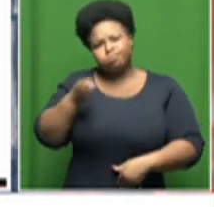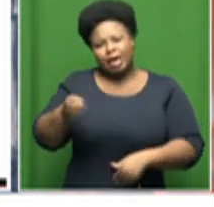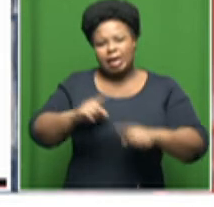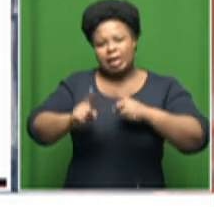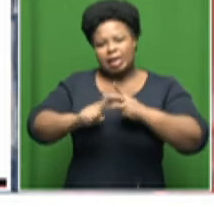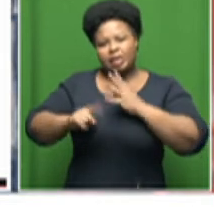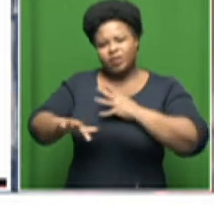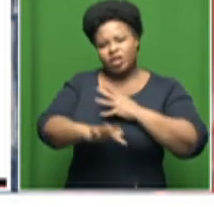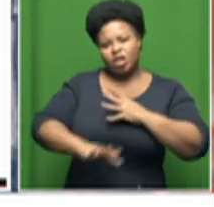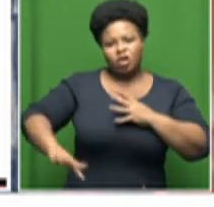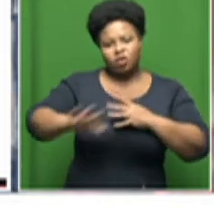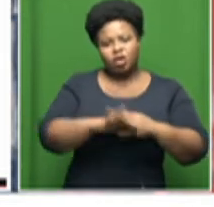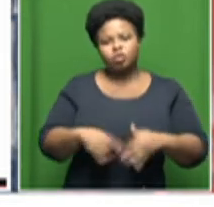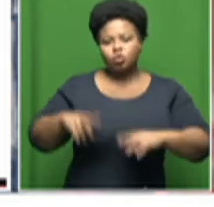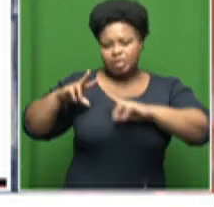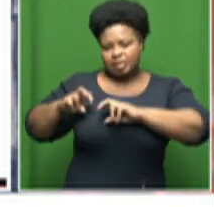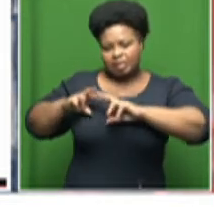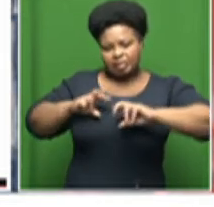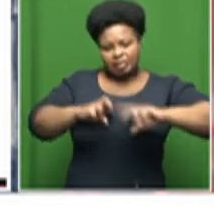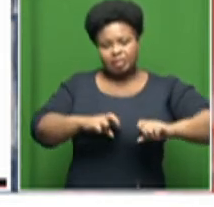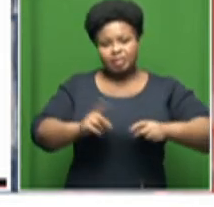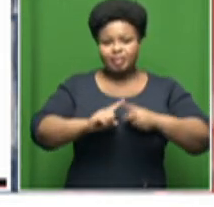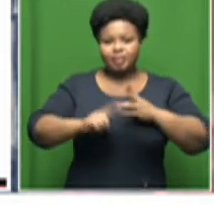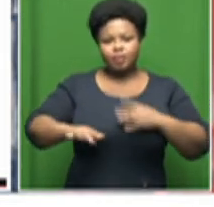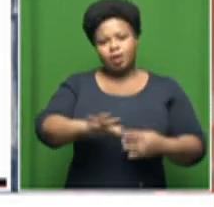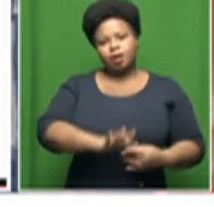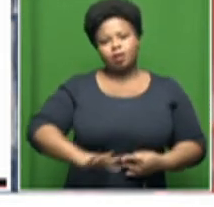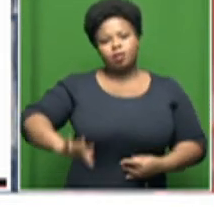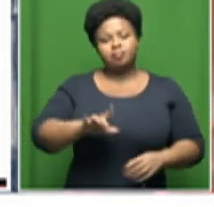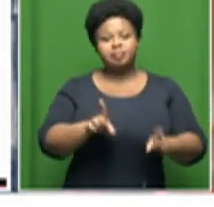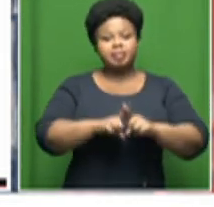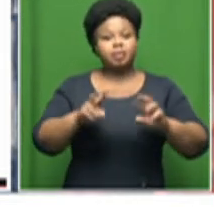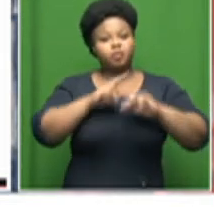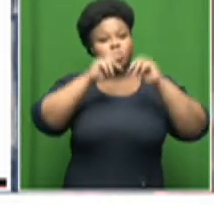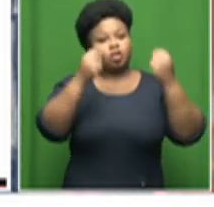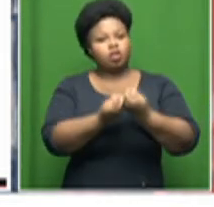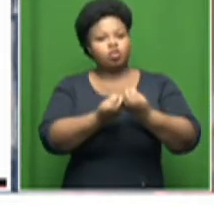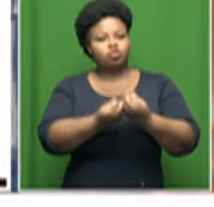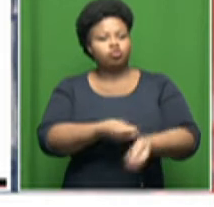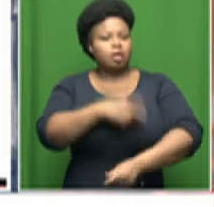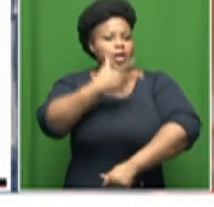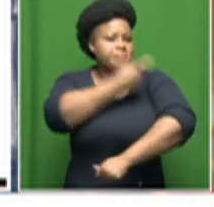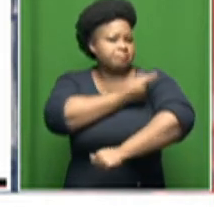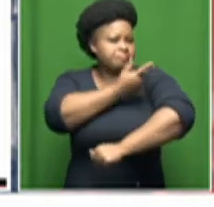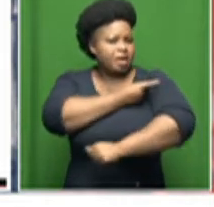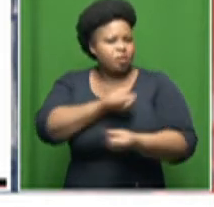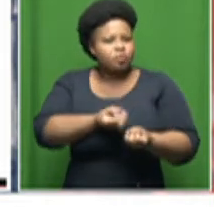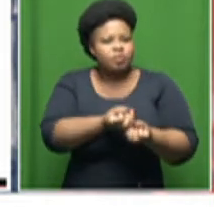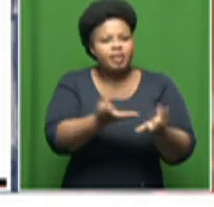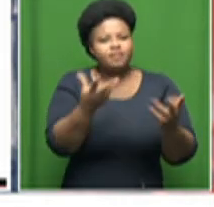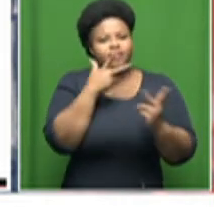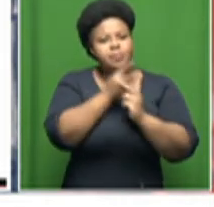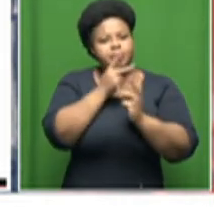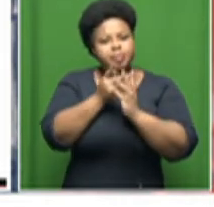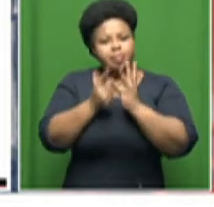very able to work with our research sites and work with the National Rollout Program to roll out